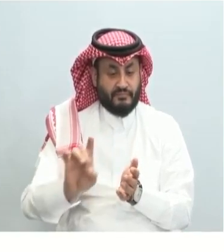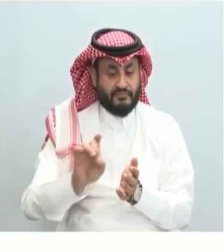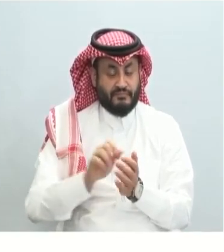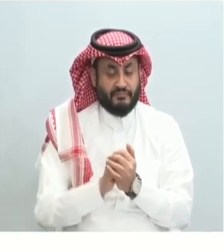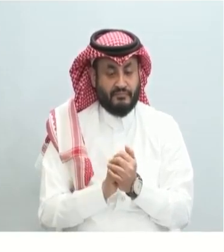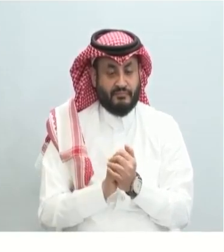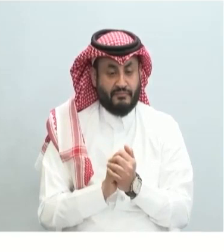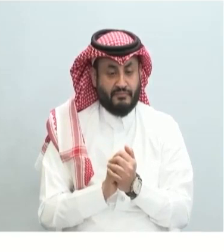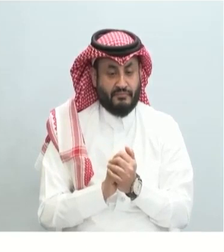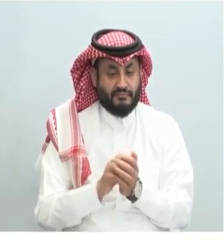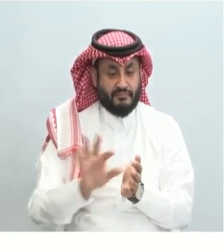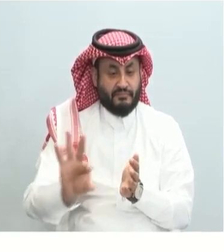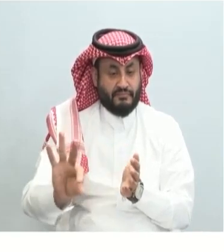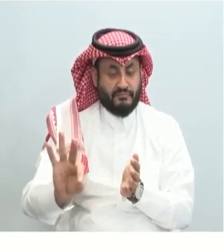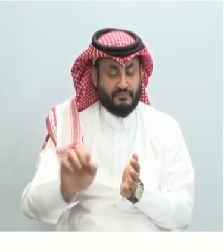80,